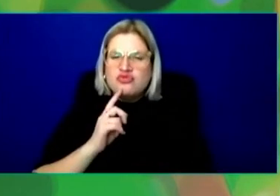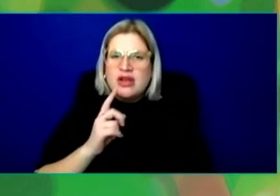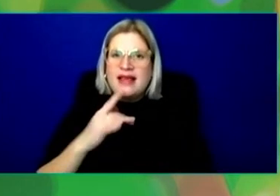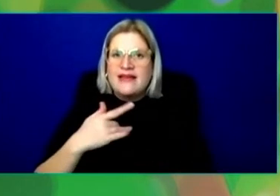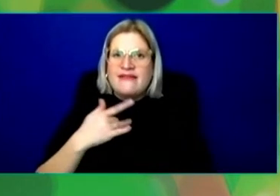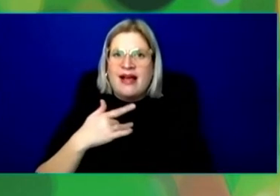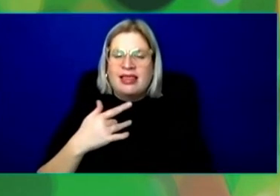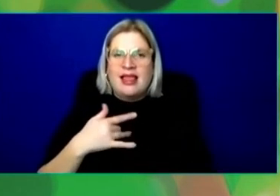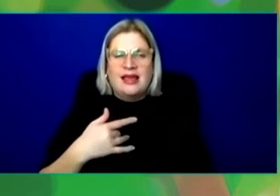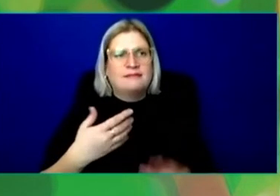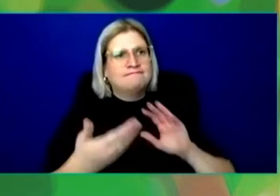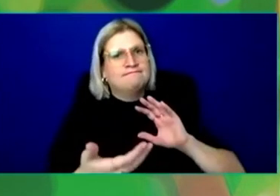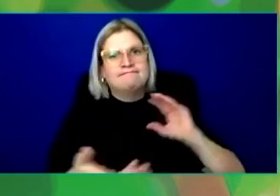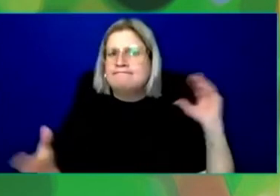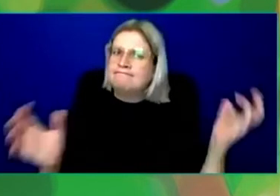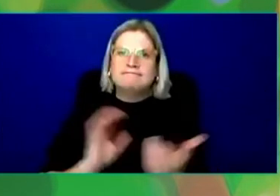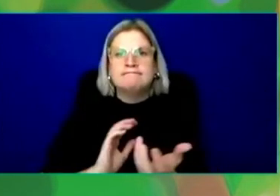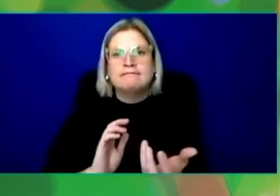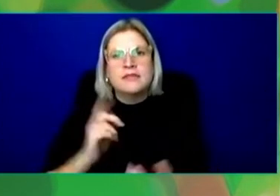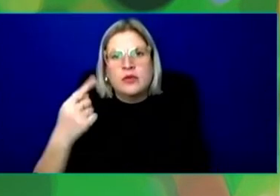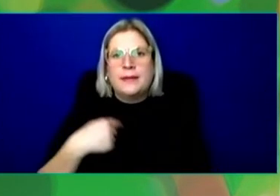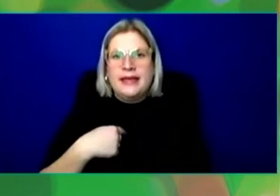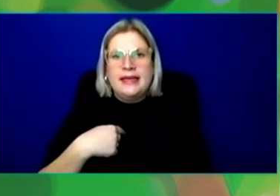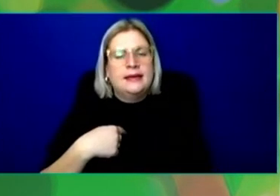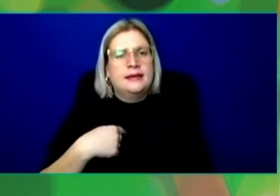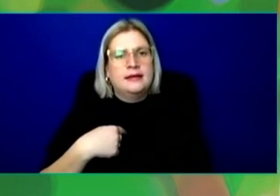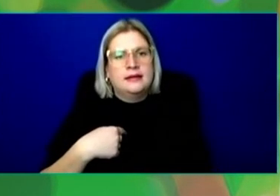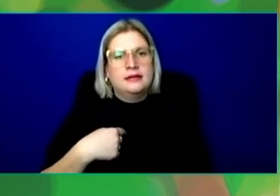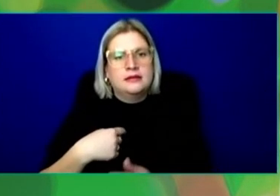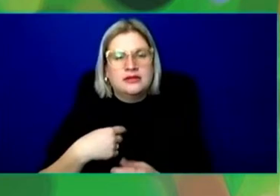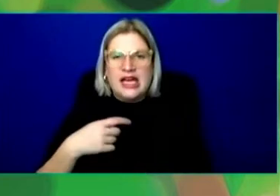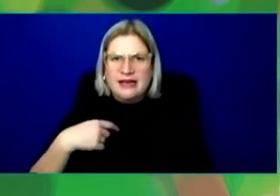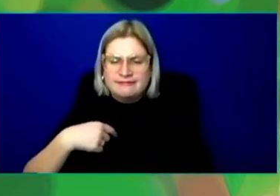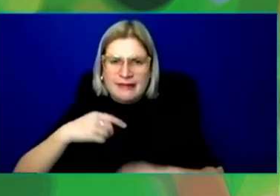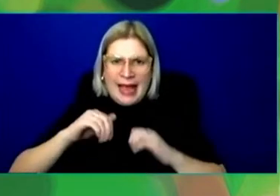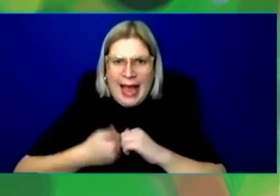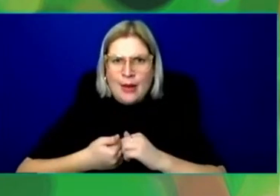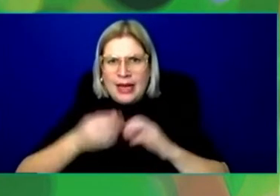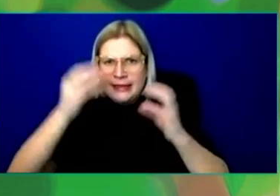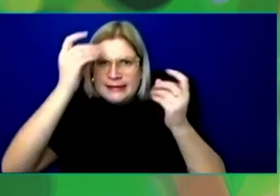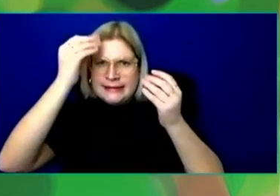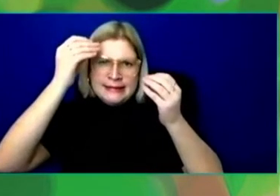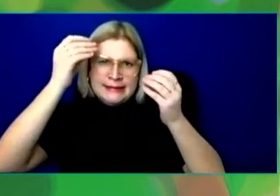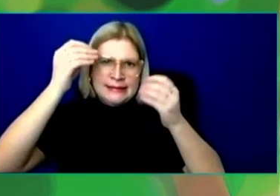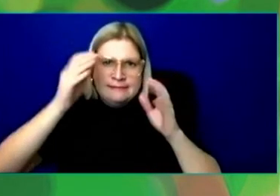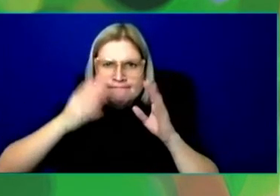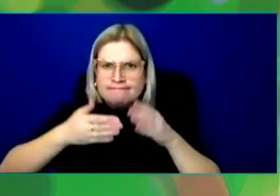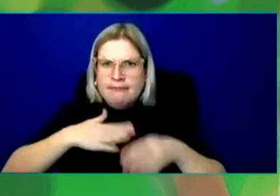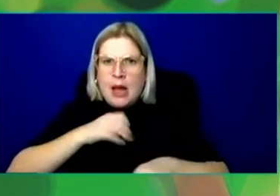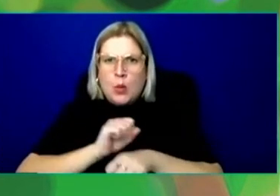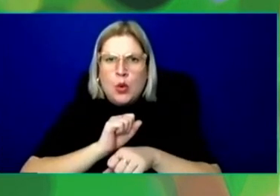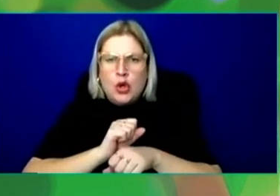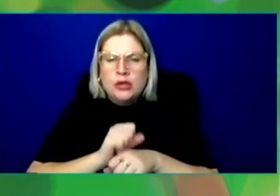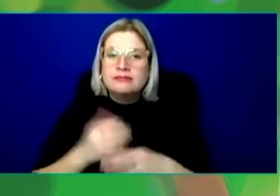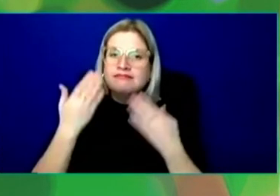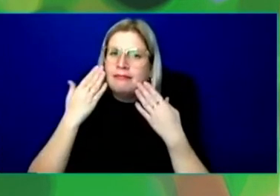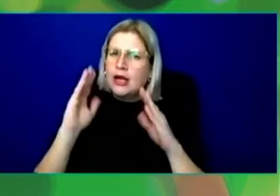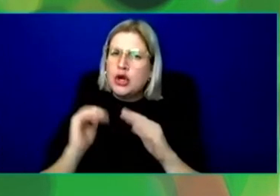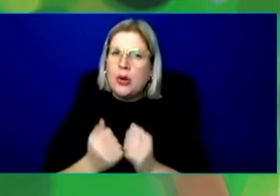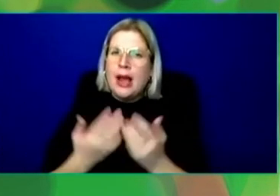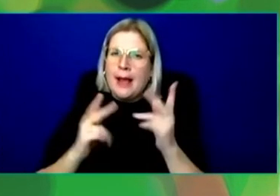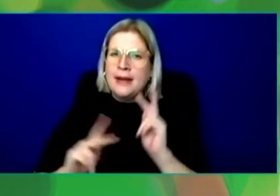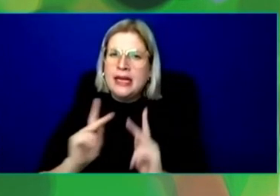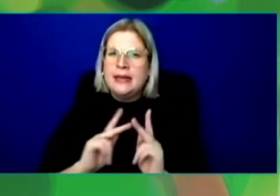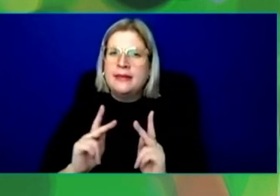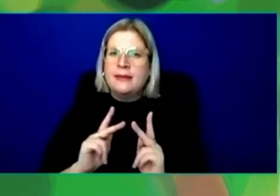in a lot of different ways for me as a, just the way I was thinking about my work. I mean, I don't know how many people have been through that space now. I mean,